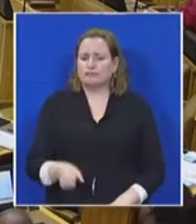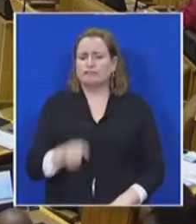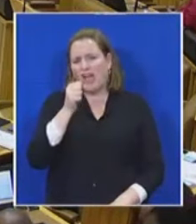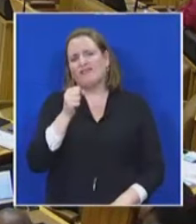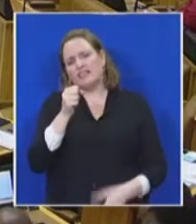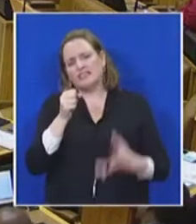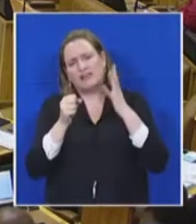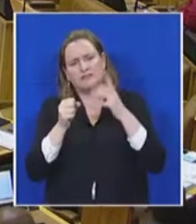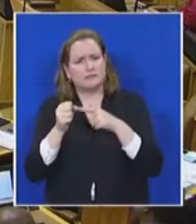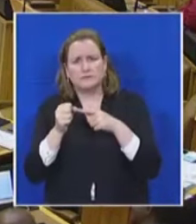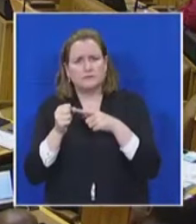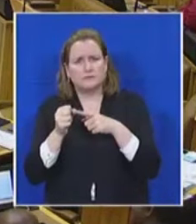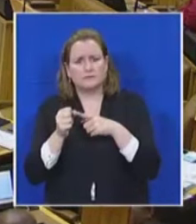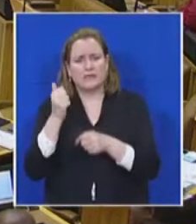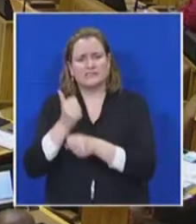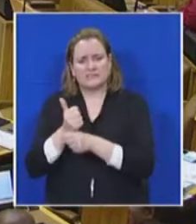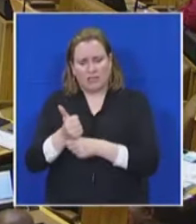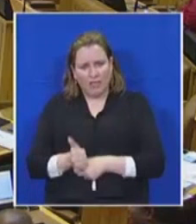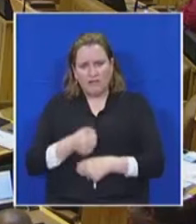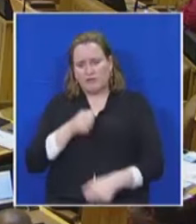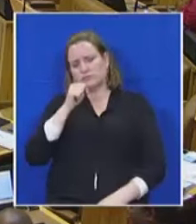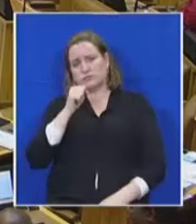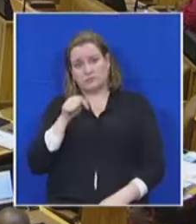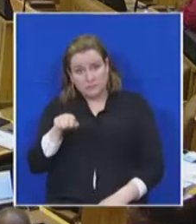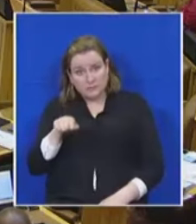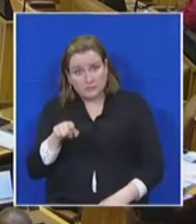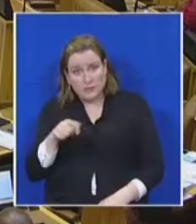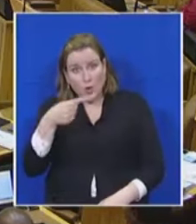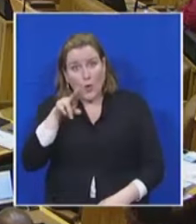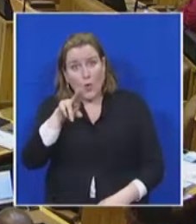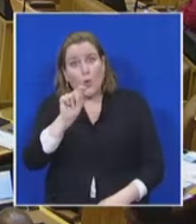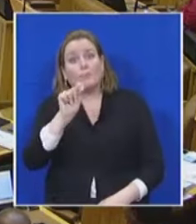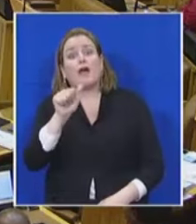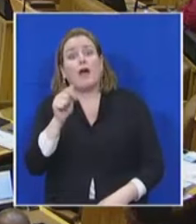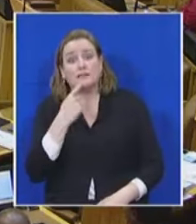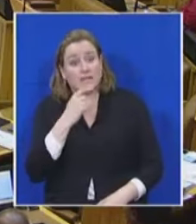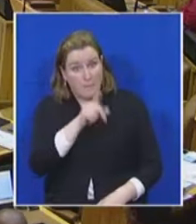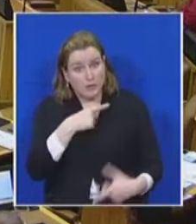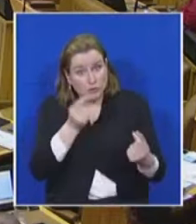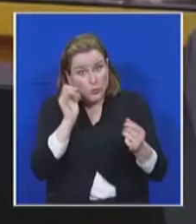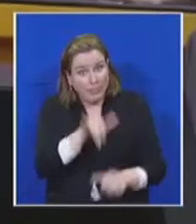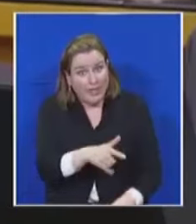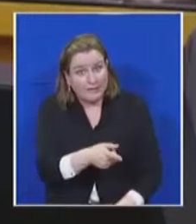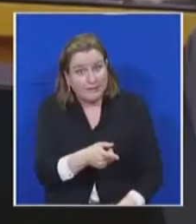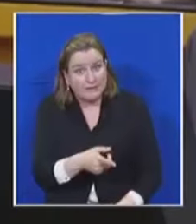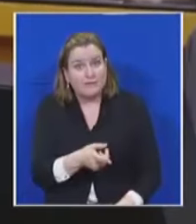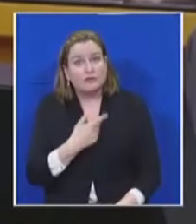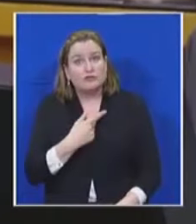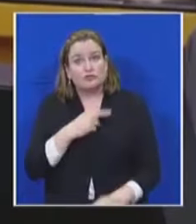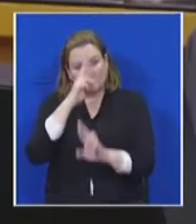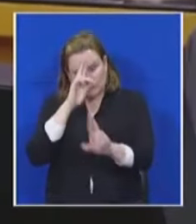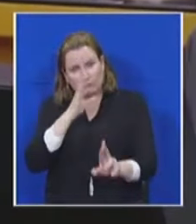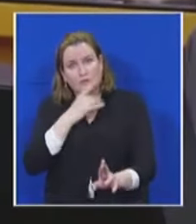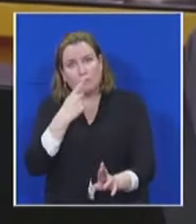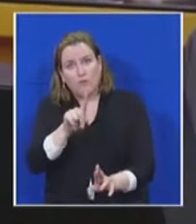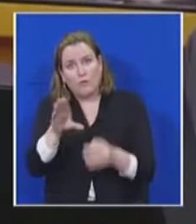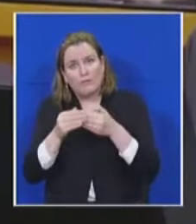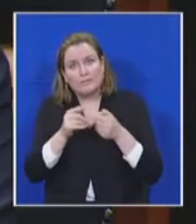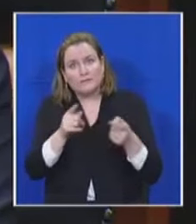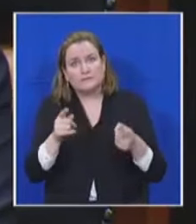speak sitting down. Is that what the Gupta said he must come and do here? To disrespect Honorable the members, rules of the House, that honorable you can just-